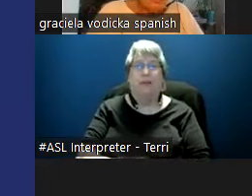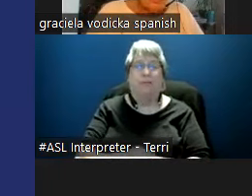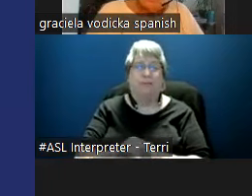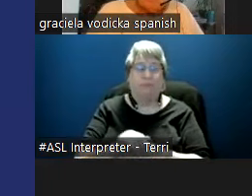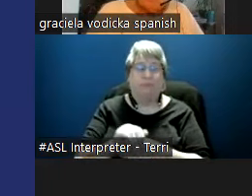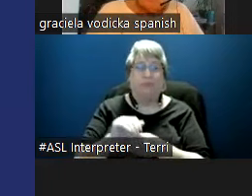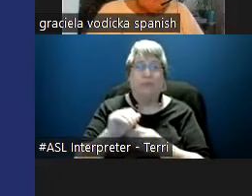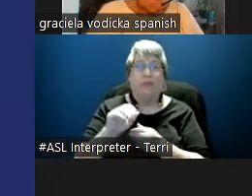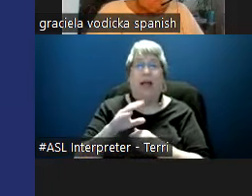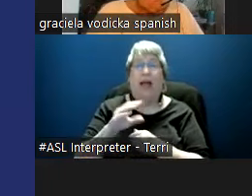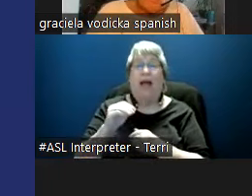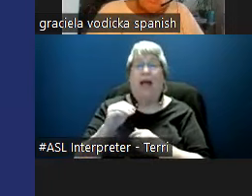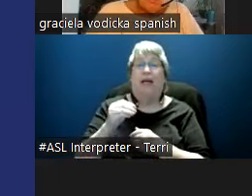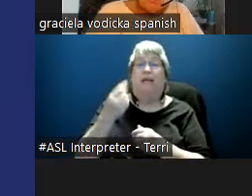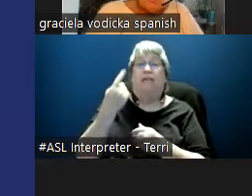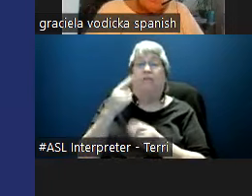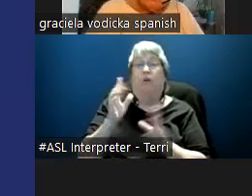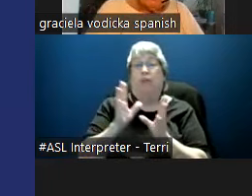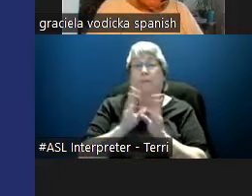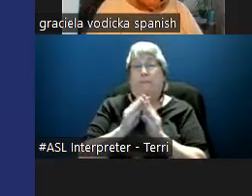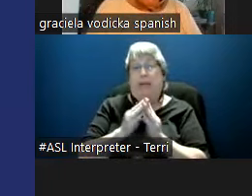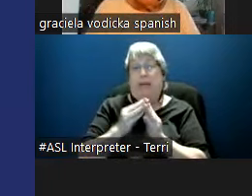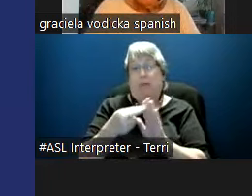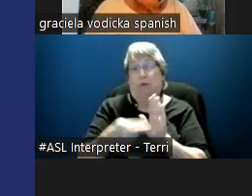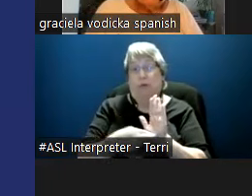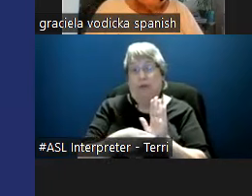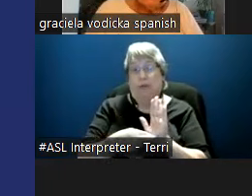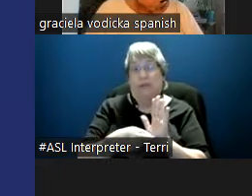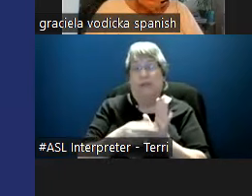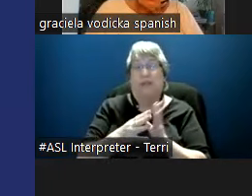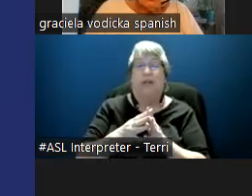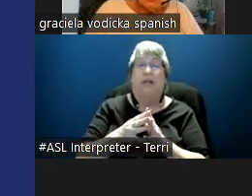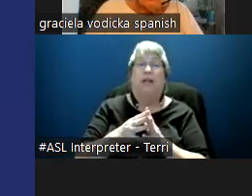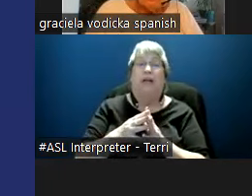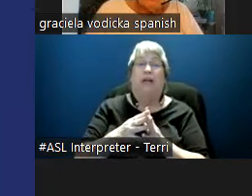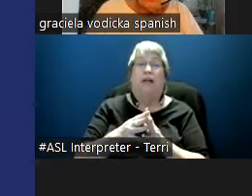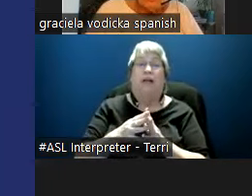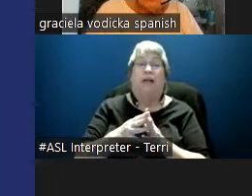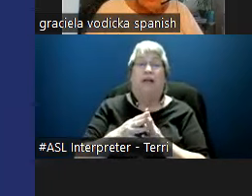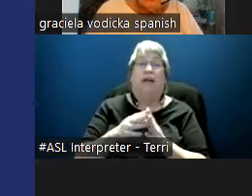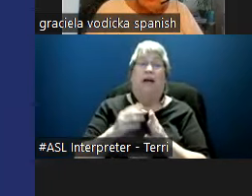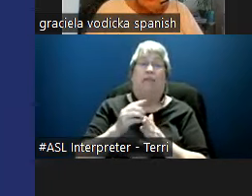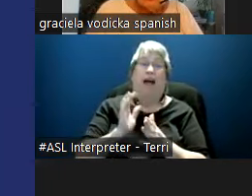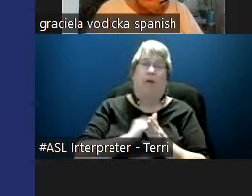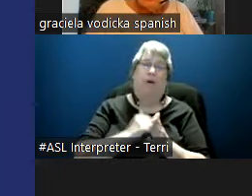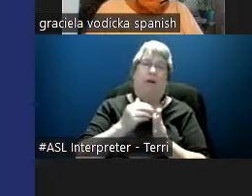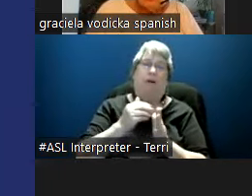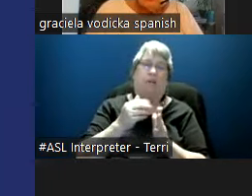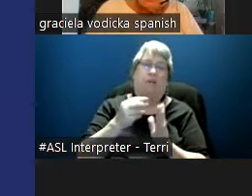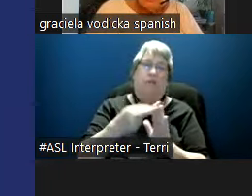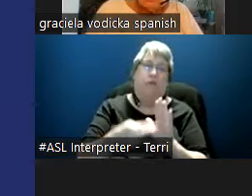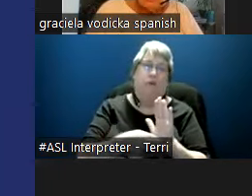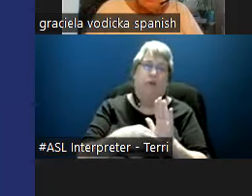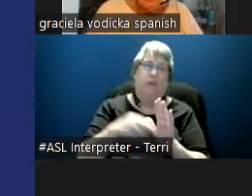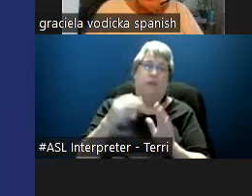And just for our meeting ground rules, just as just a reminder of our guiding principles in the charter.